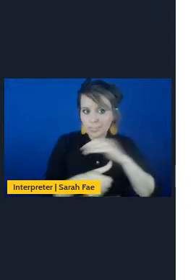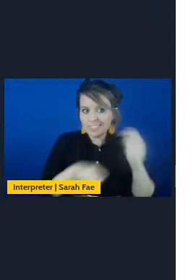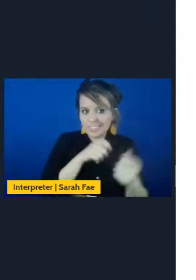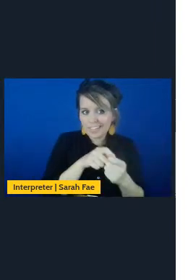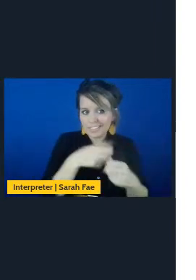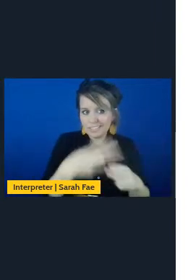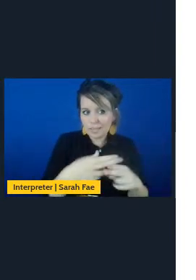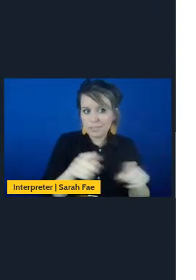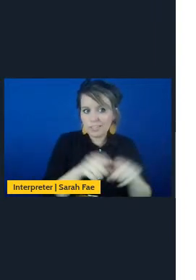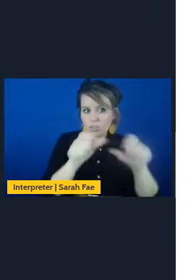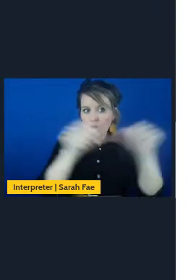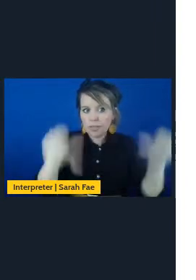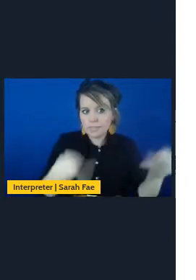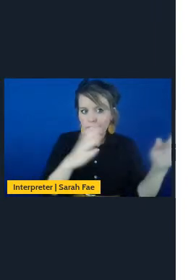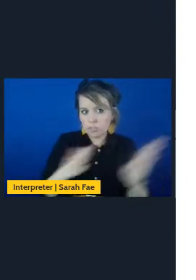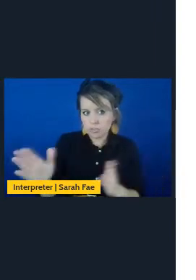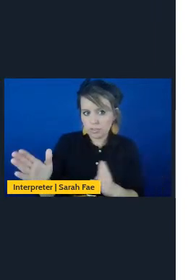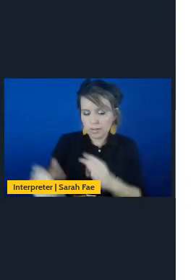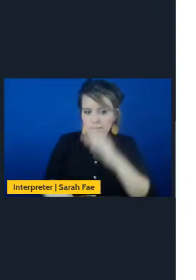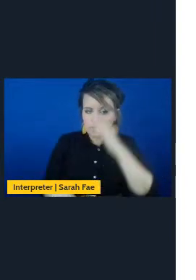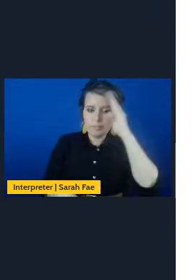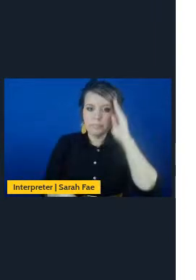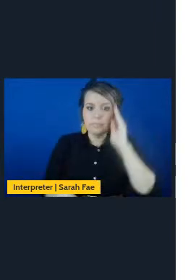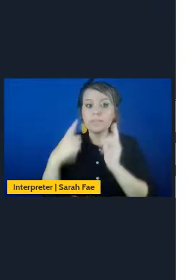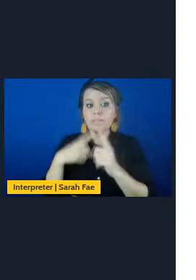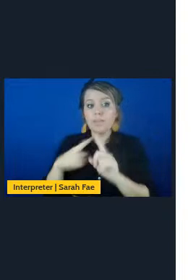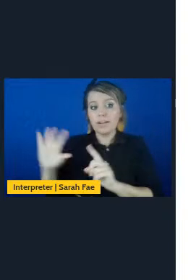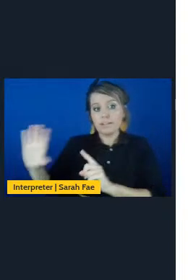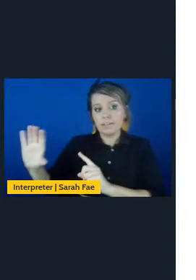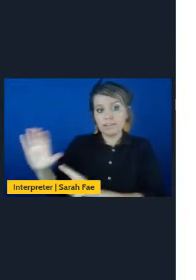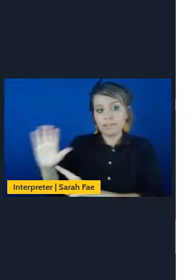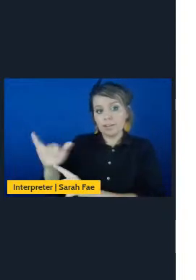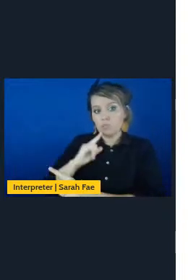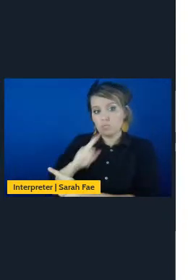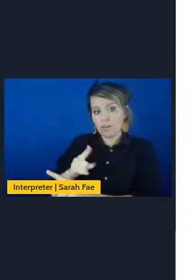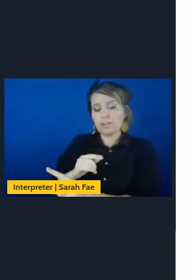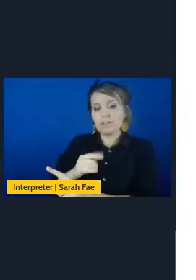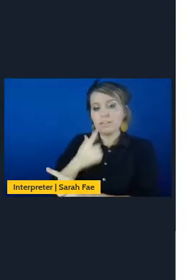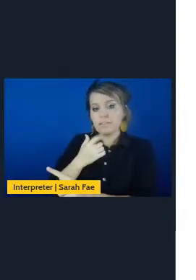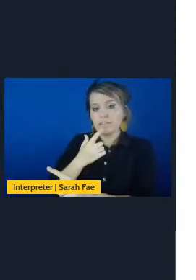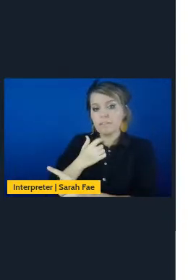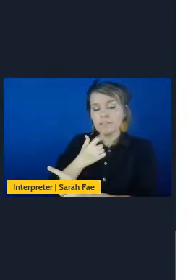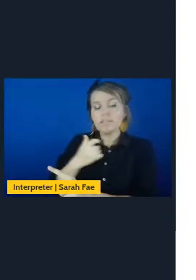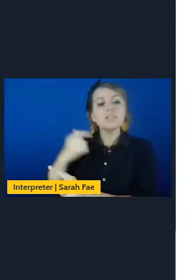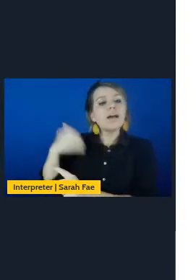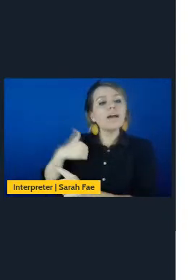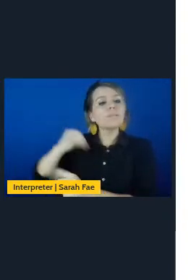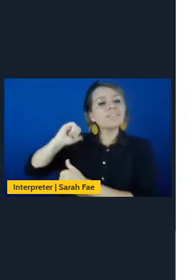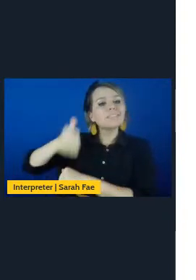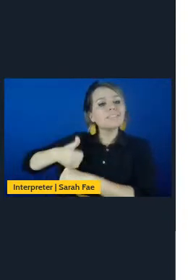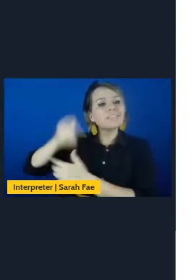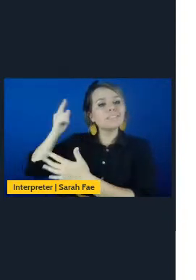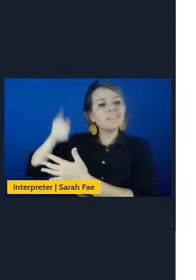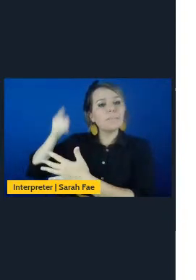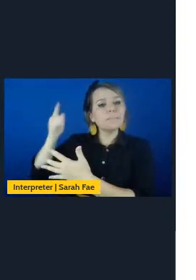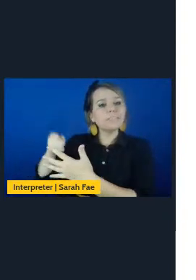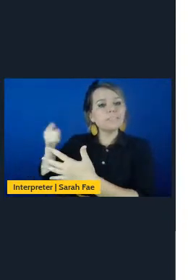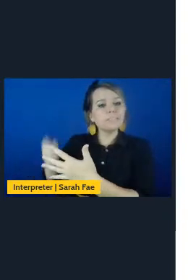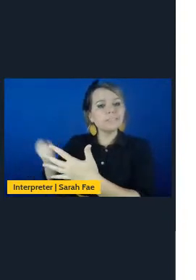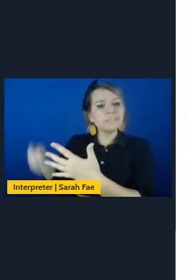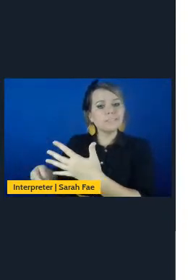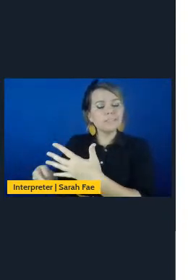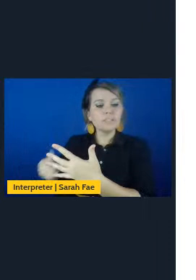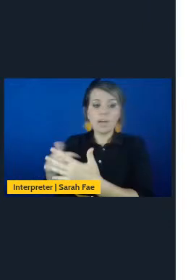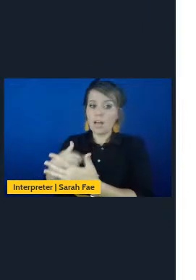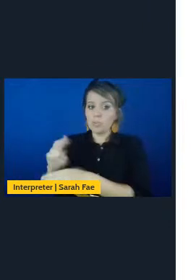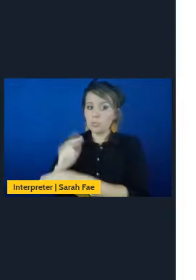an architectural diagram. And finally, here again, I also need to group them into stacks to deploy them. In this case, I use a single stack